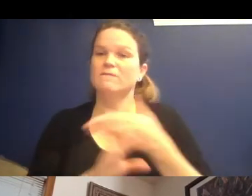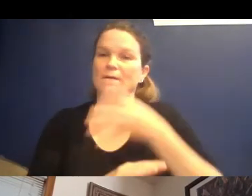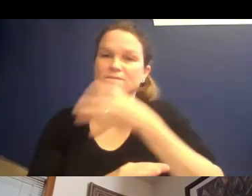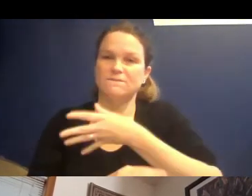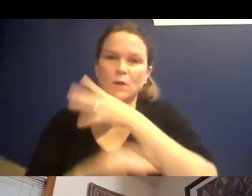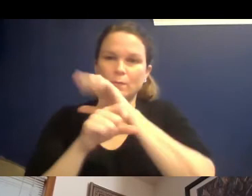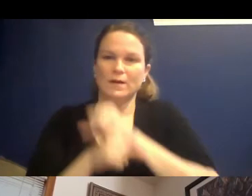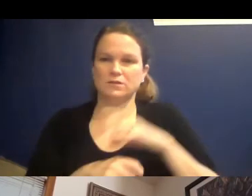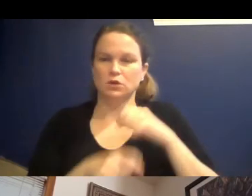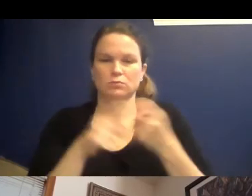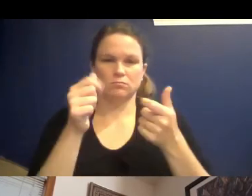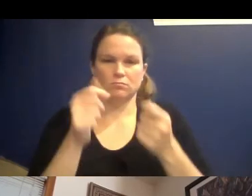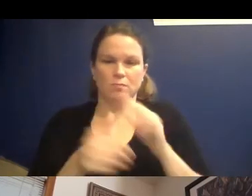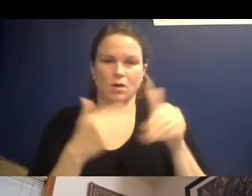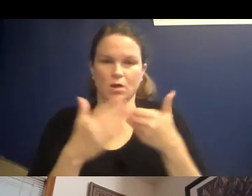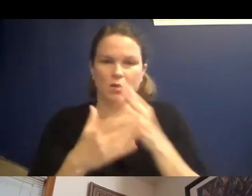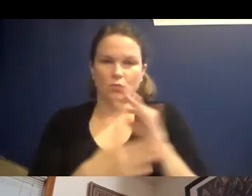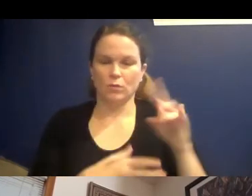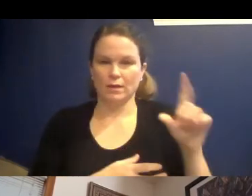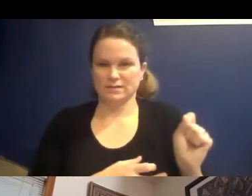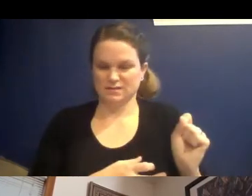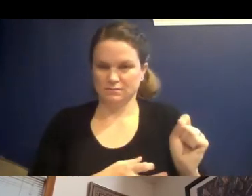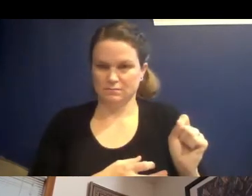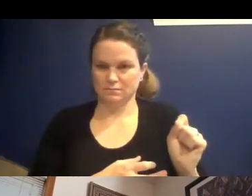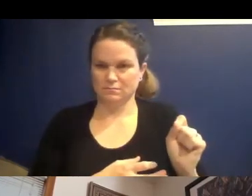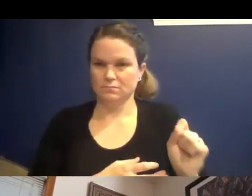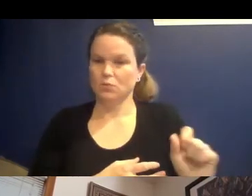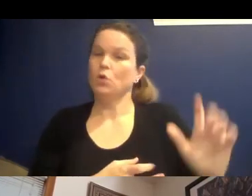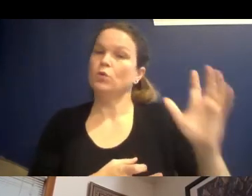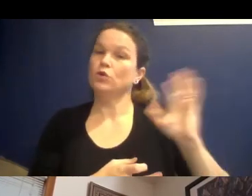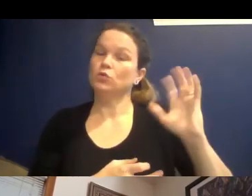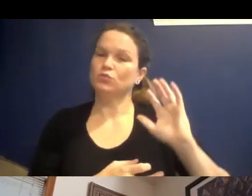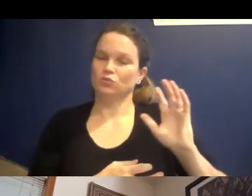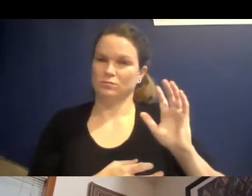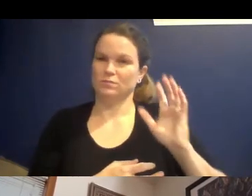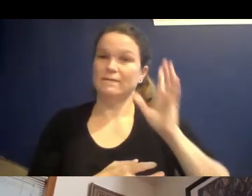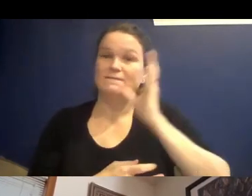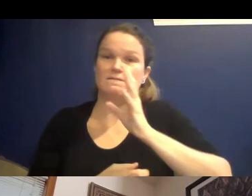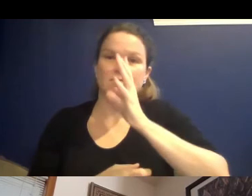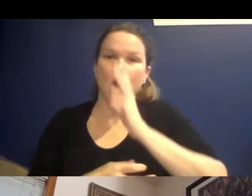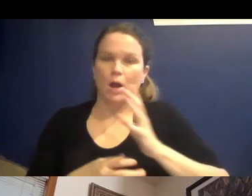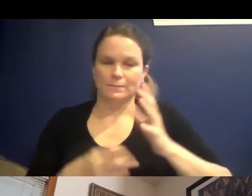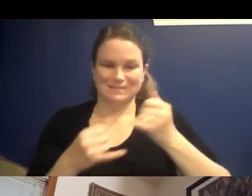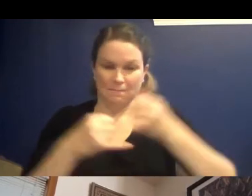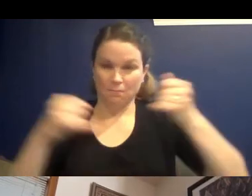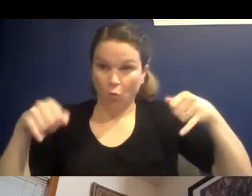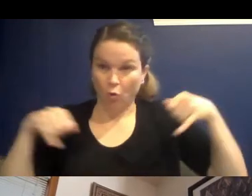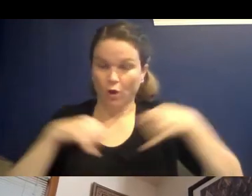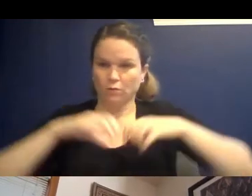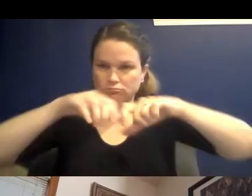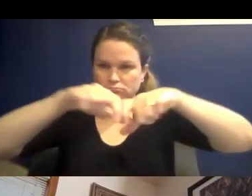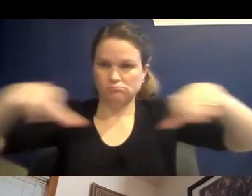have the roadsides and hedgerows with flowers and native plants. Now the